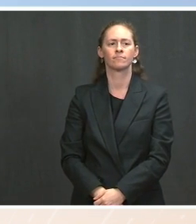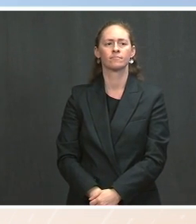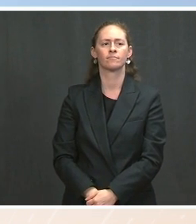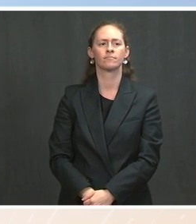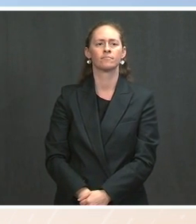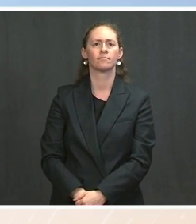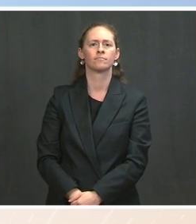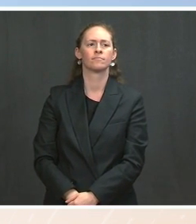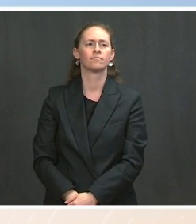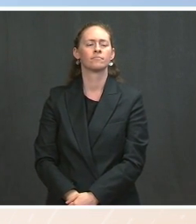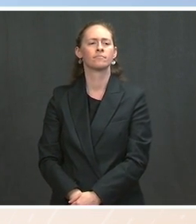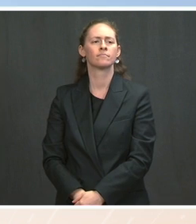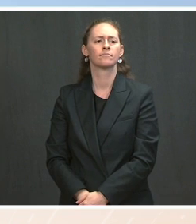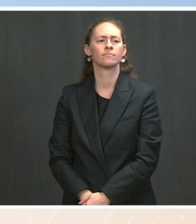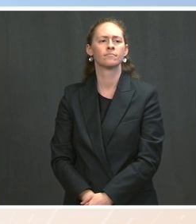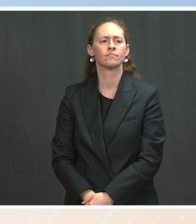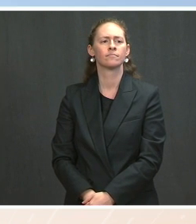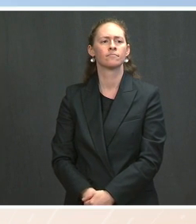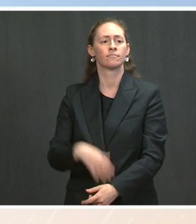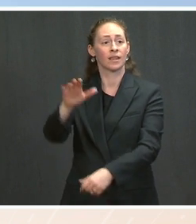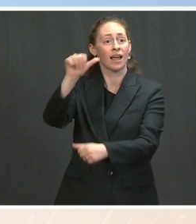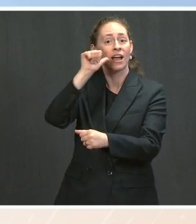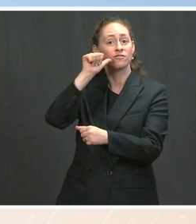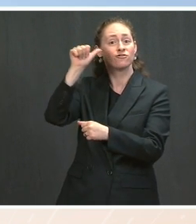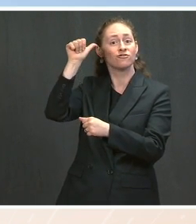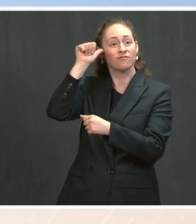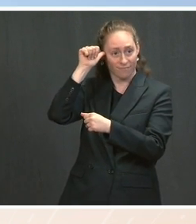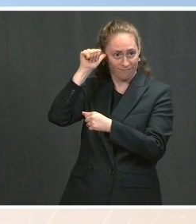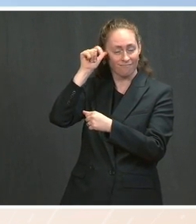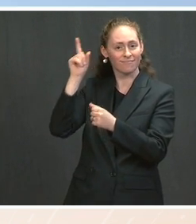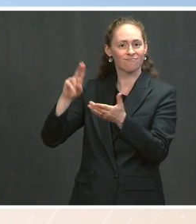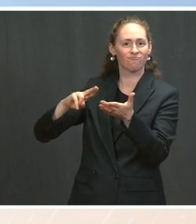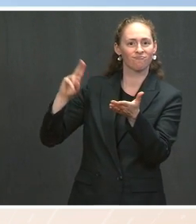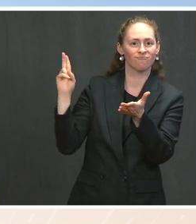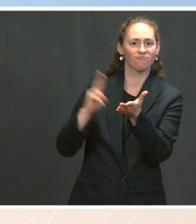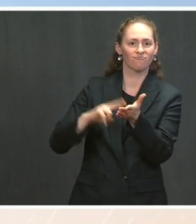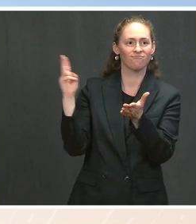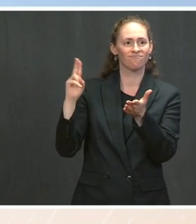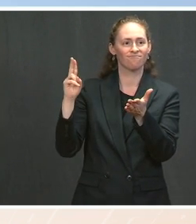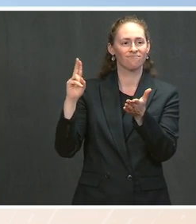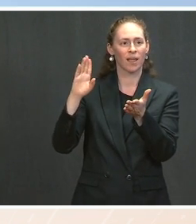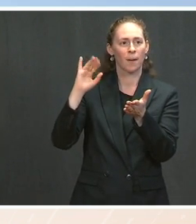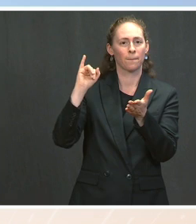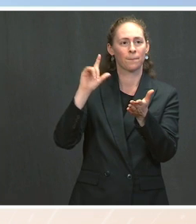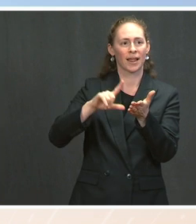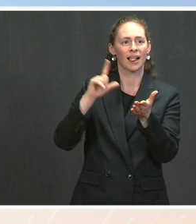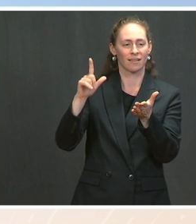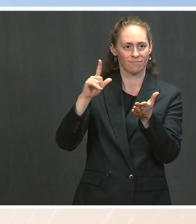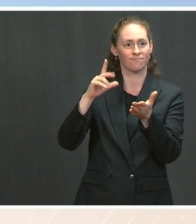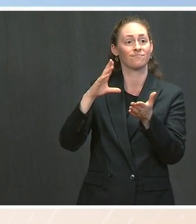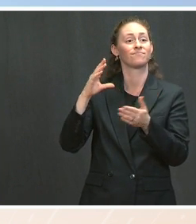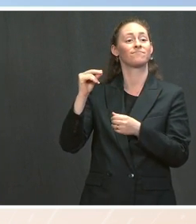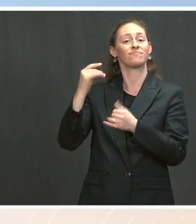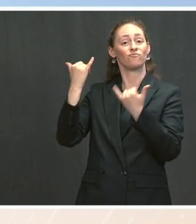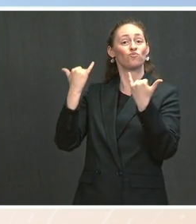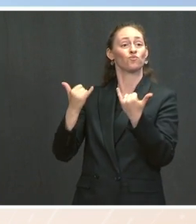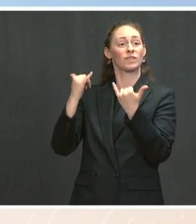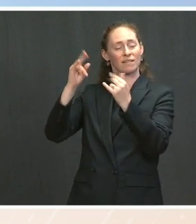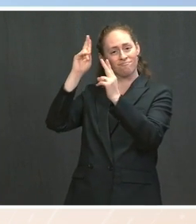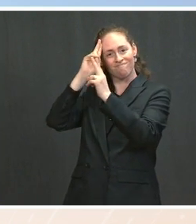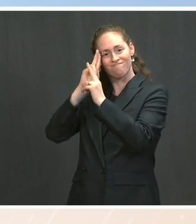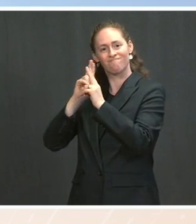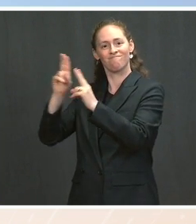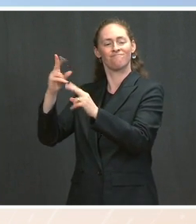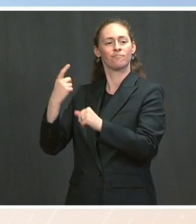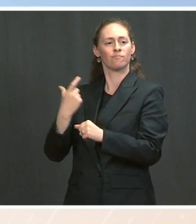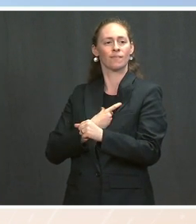of lawmakers came. We had the Medal of Honor ceremony yes. today. We're back. the meeting with the Kennedy Center honors that we were told the